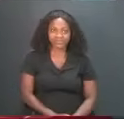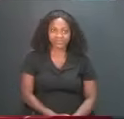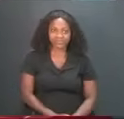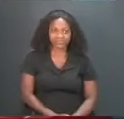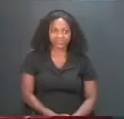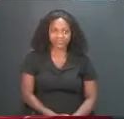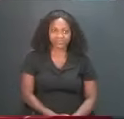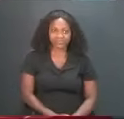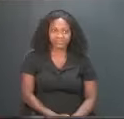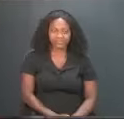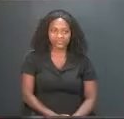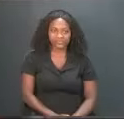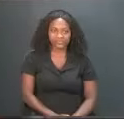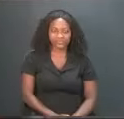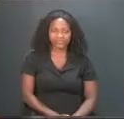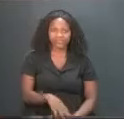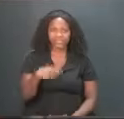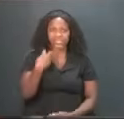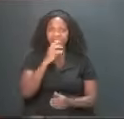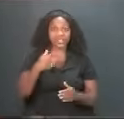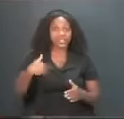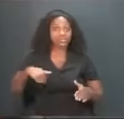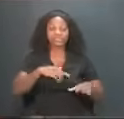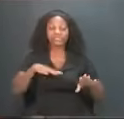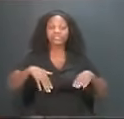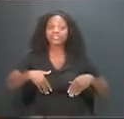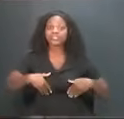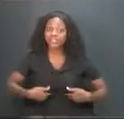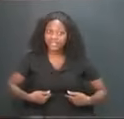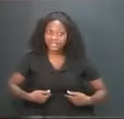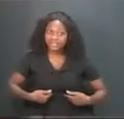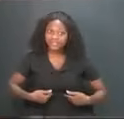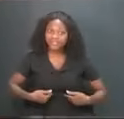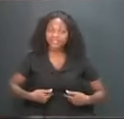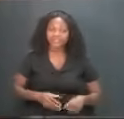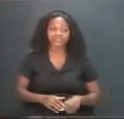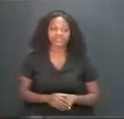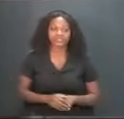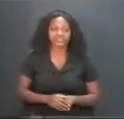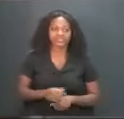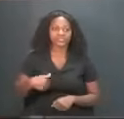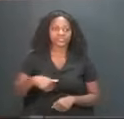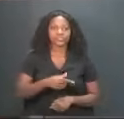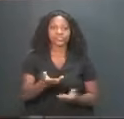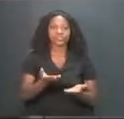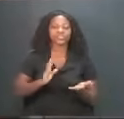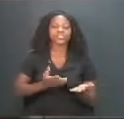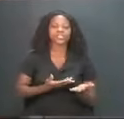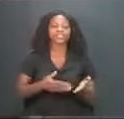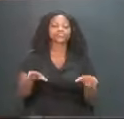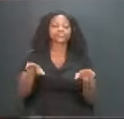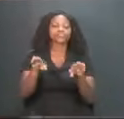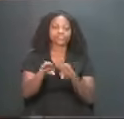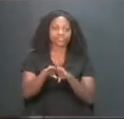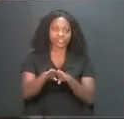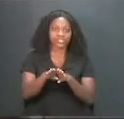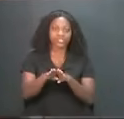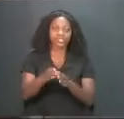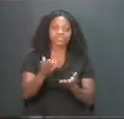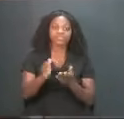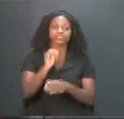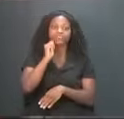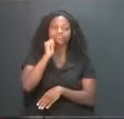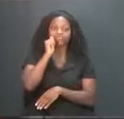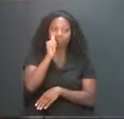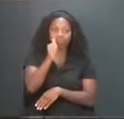we have had enough for the day. We must deservedly adjourn. And then when we come tomorrow,